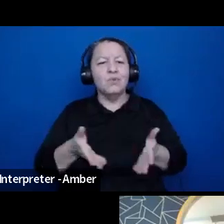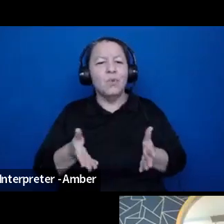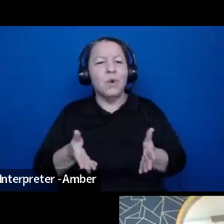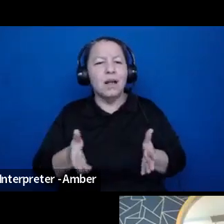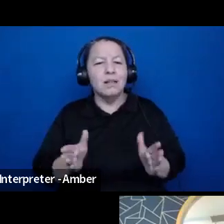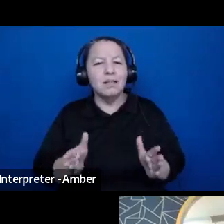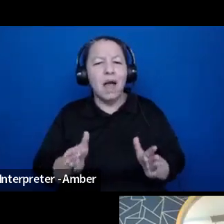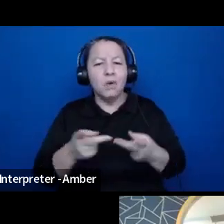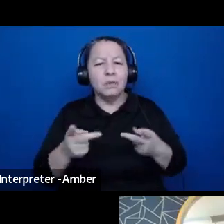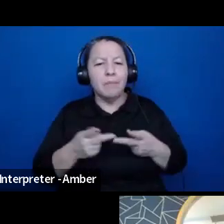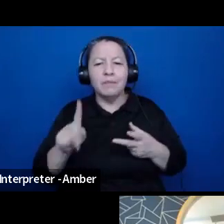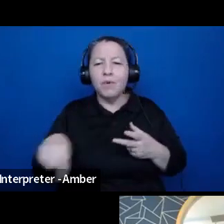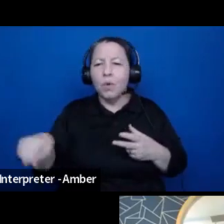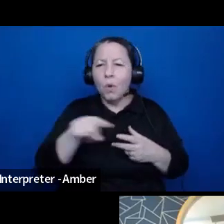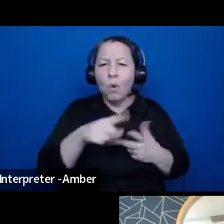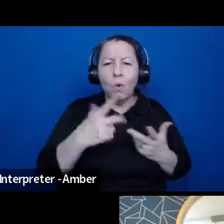these